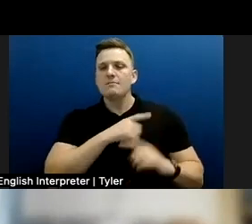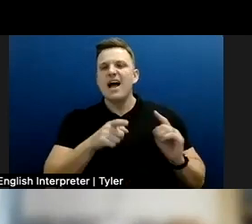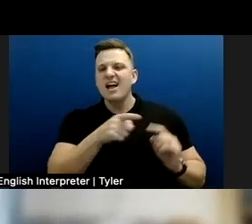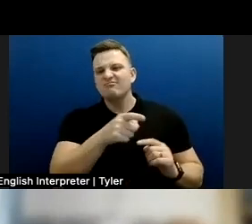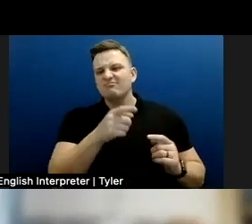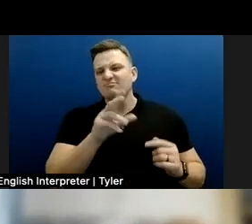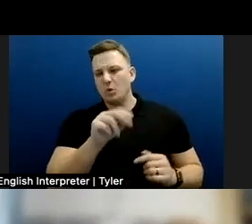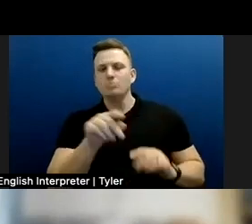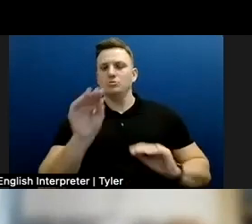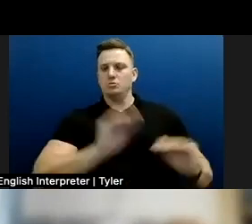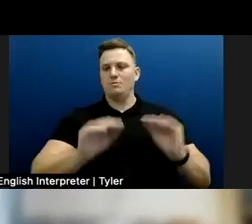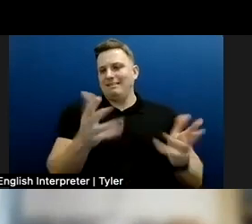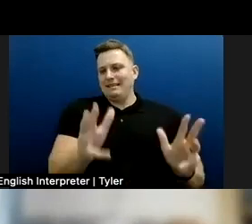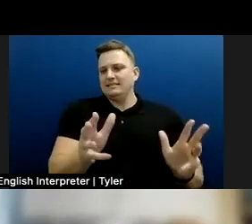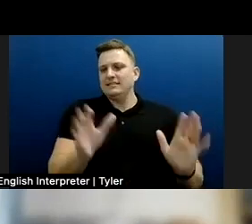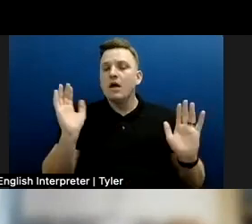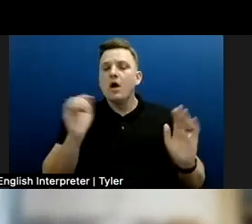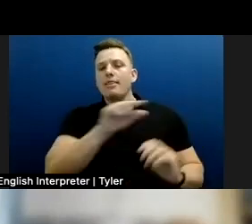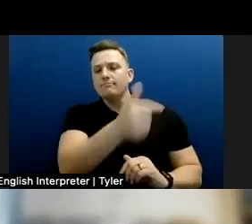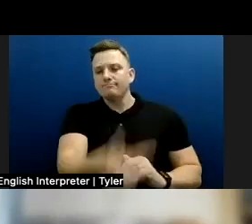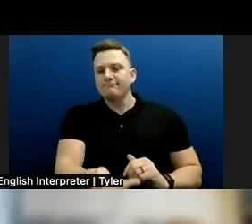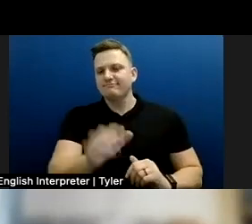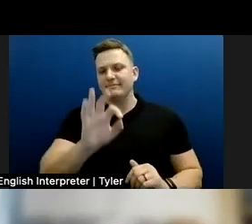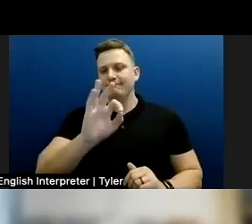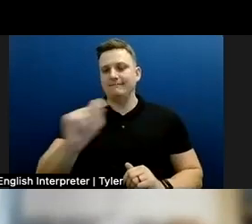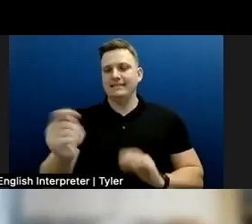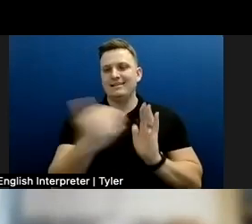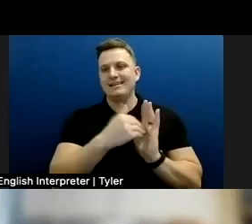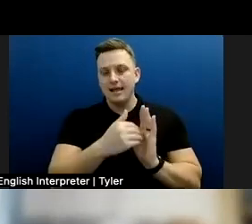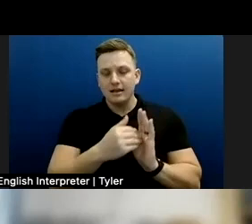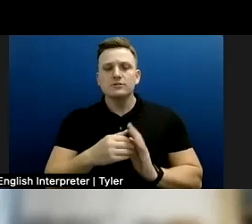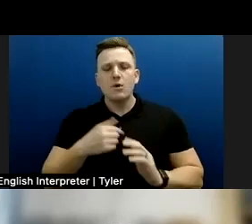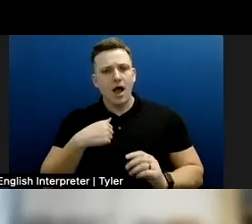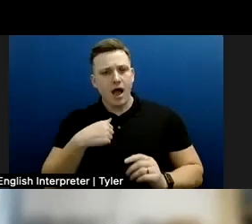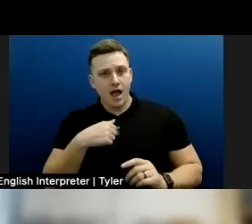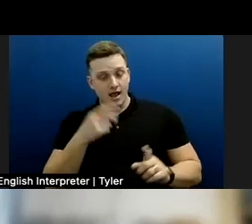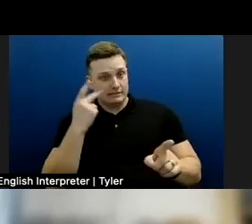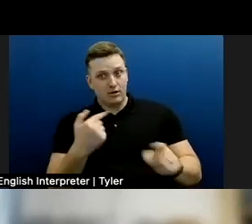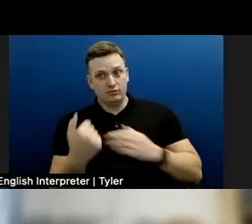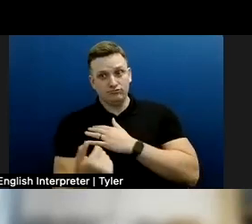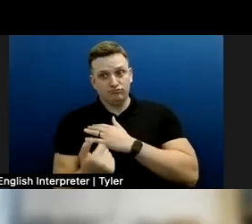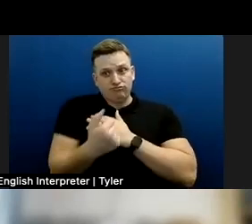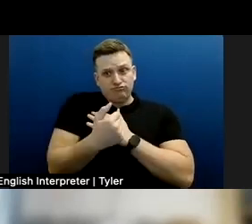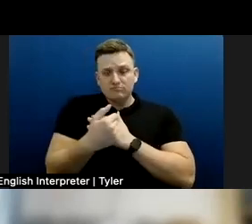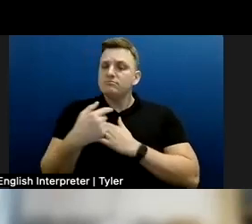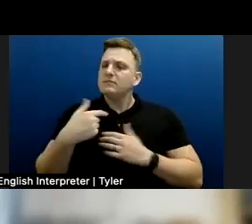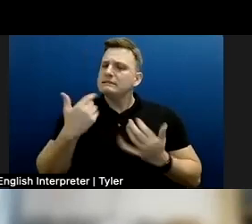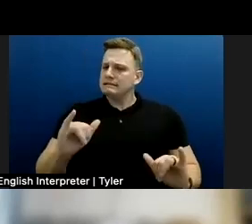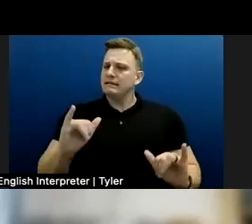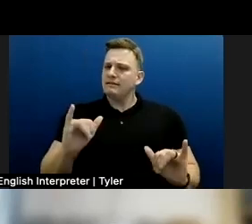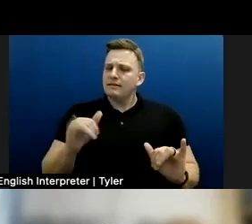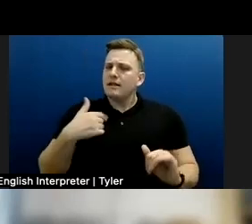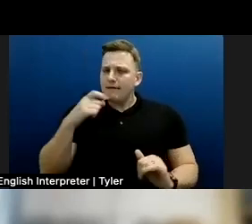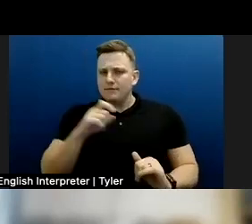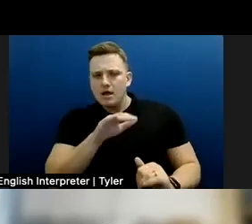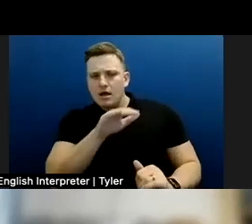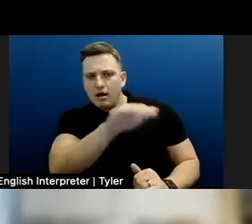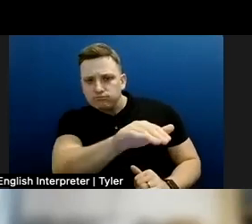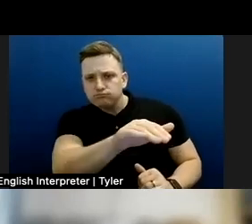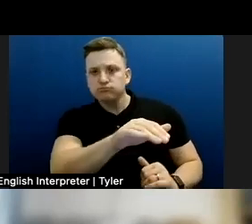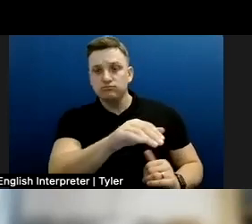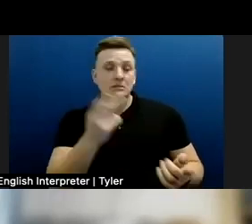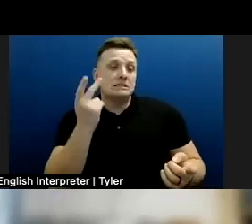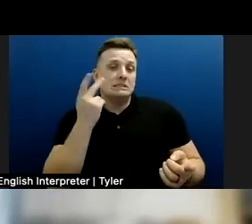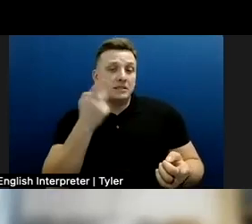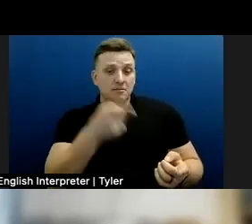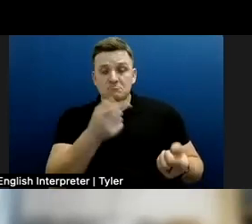I think it was still my job to spot that and to see that and give it the possibility